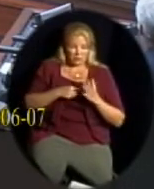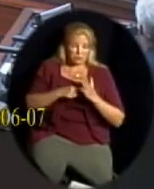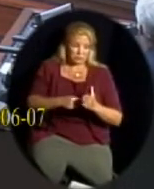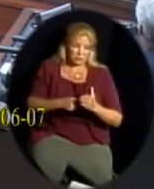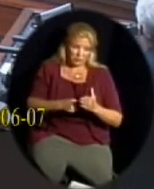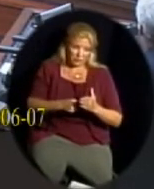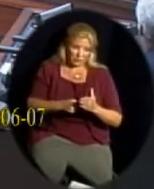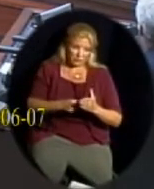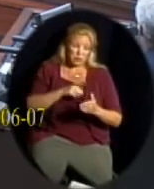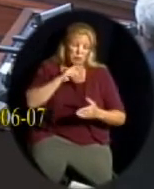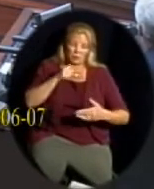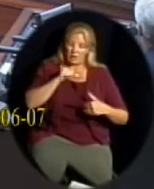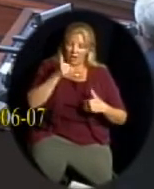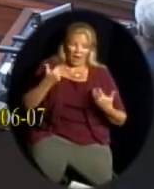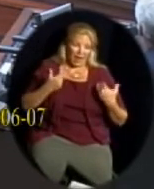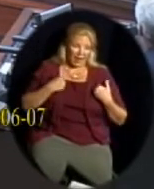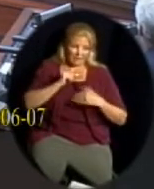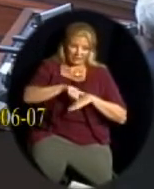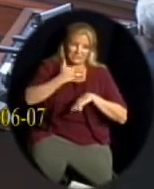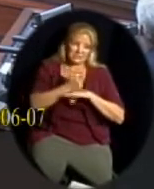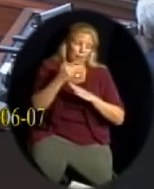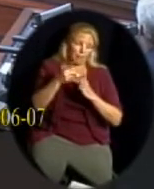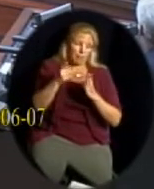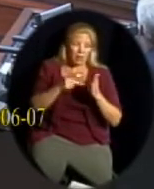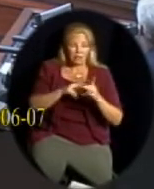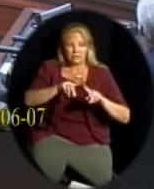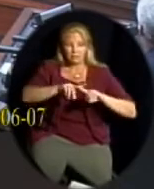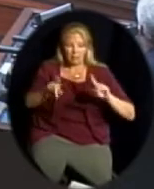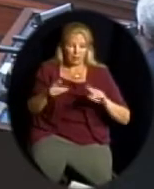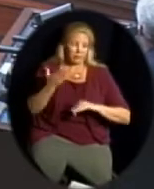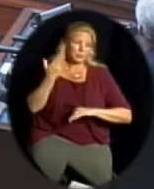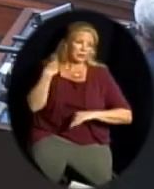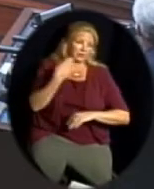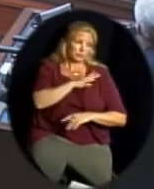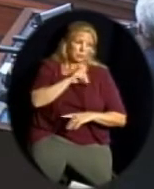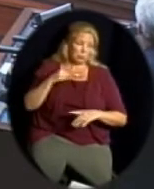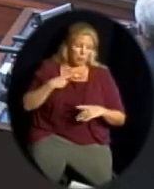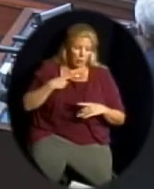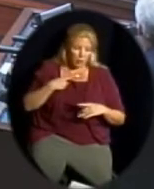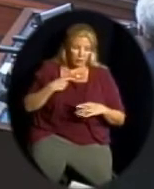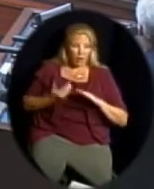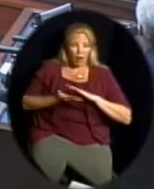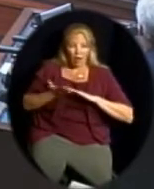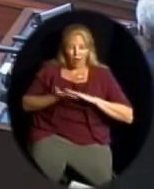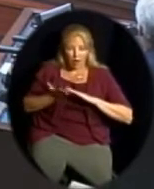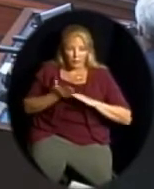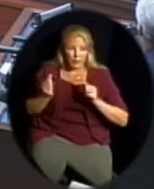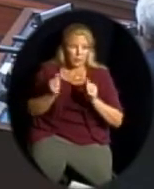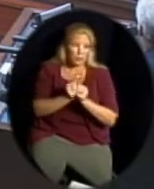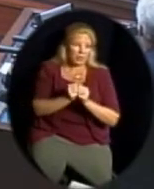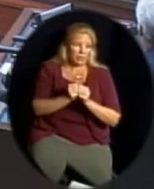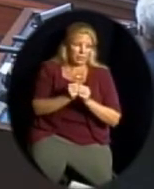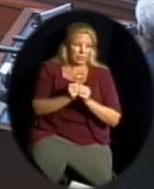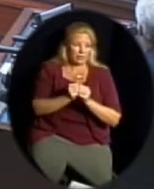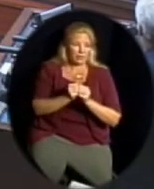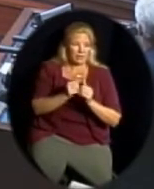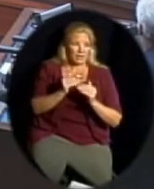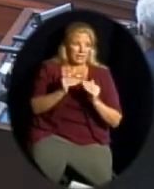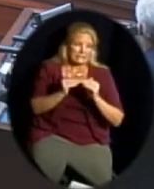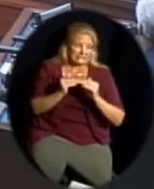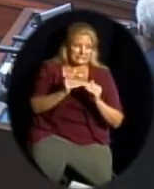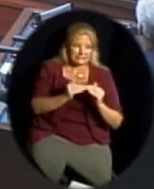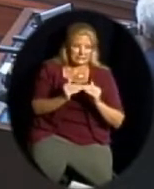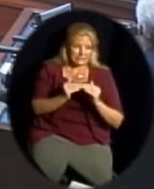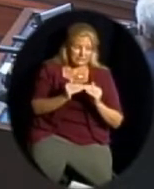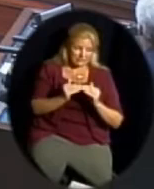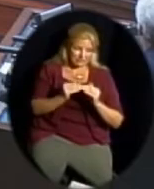target, previous boards have been operating under a stability mode. Try not to go too far up or down, or I guess